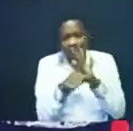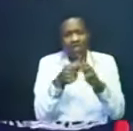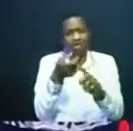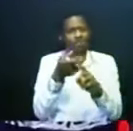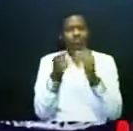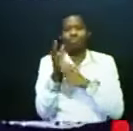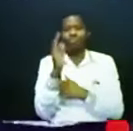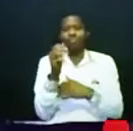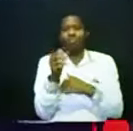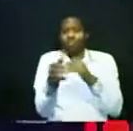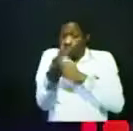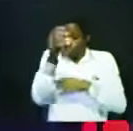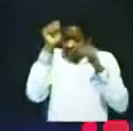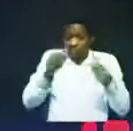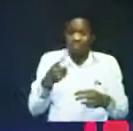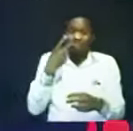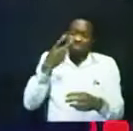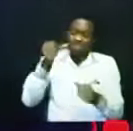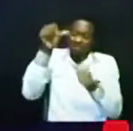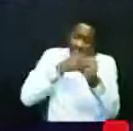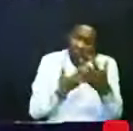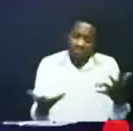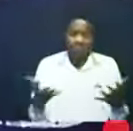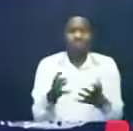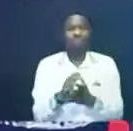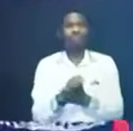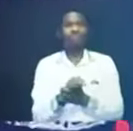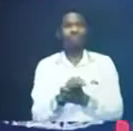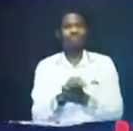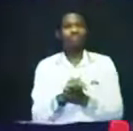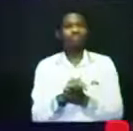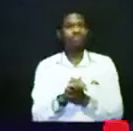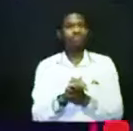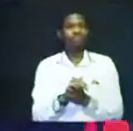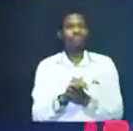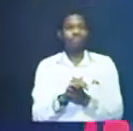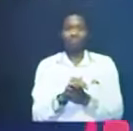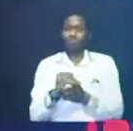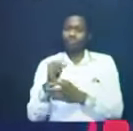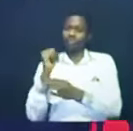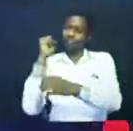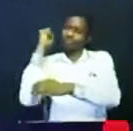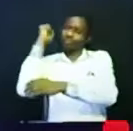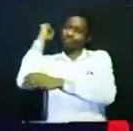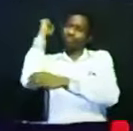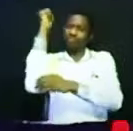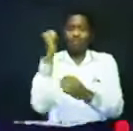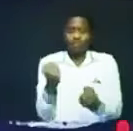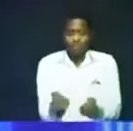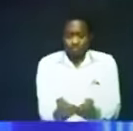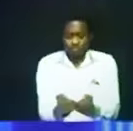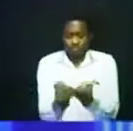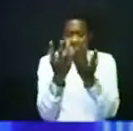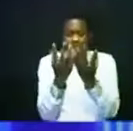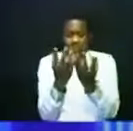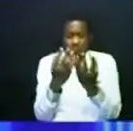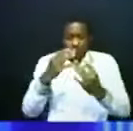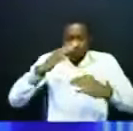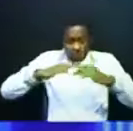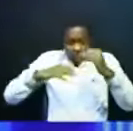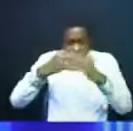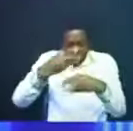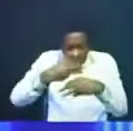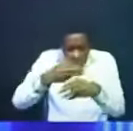sight. Now ballistic missiles is built on some laws, and